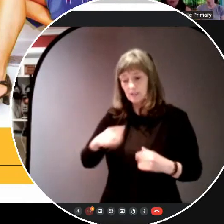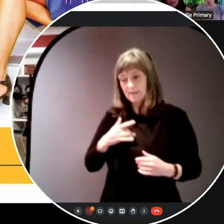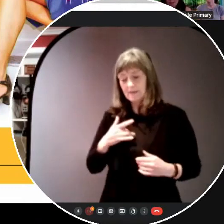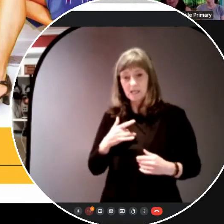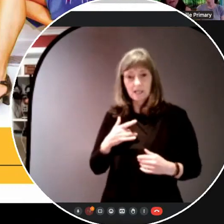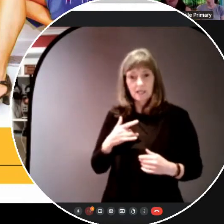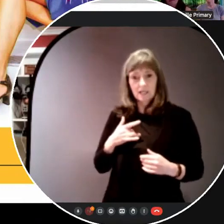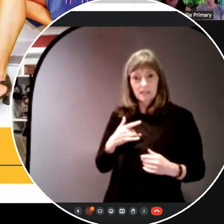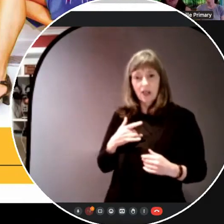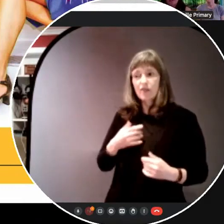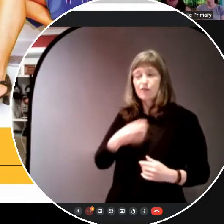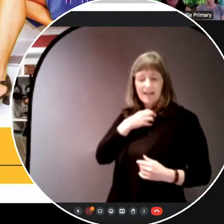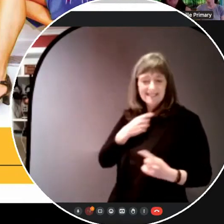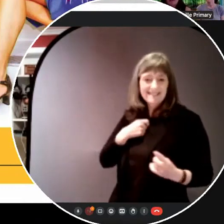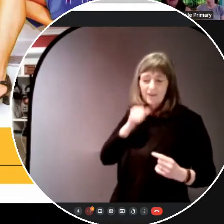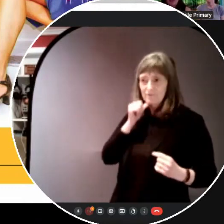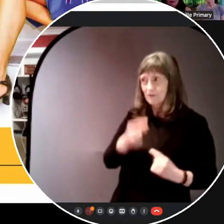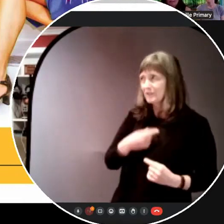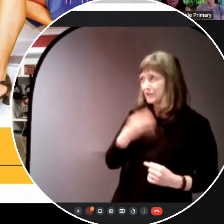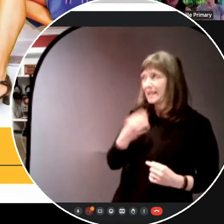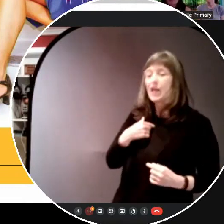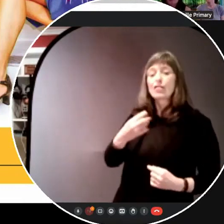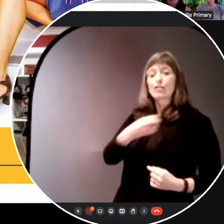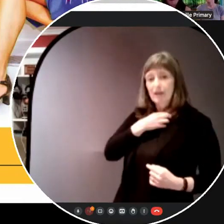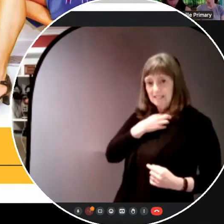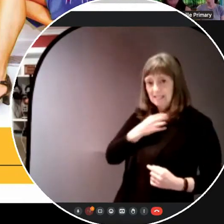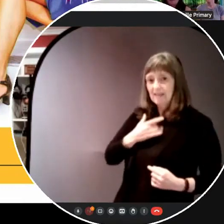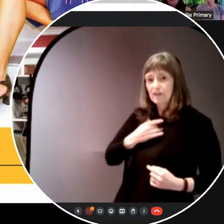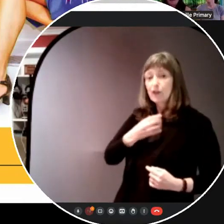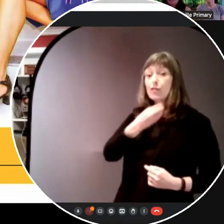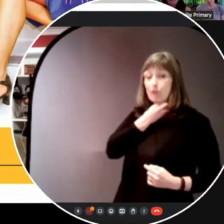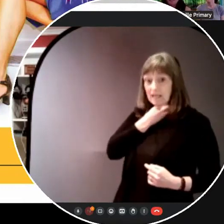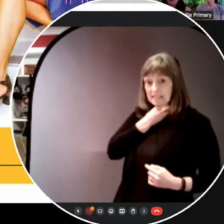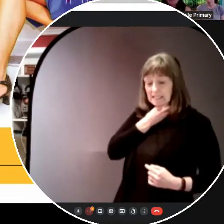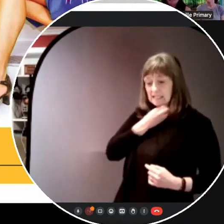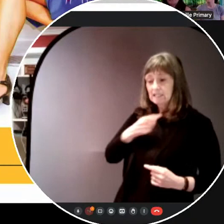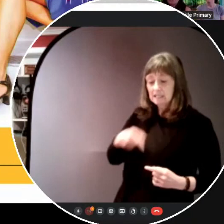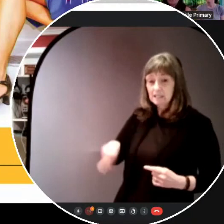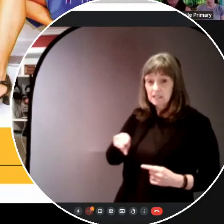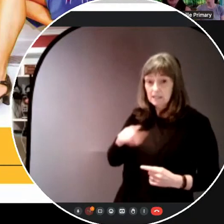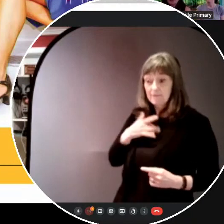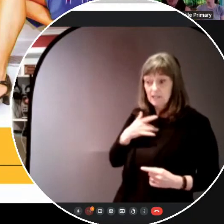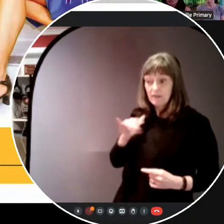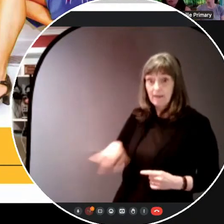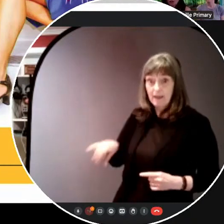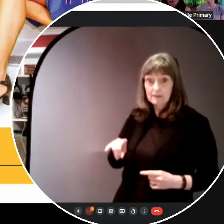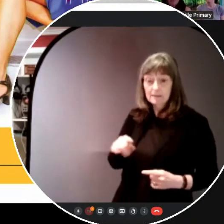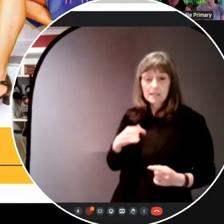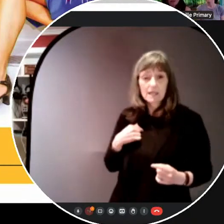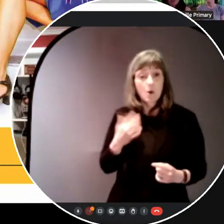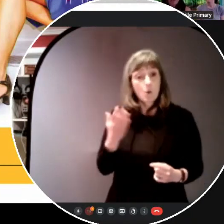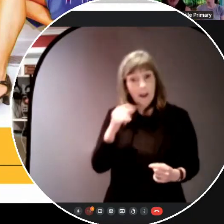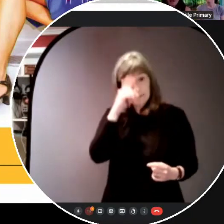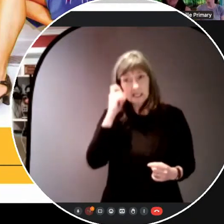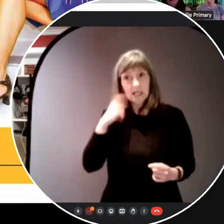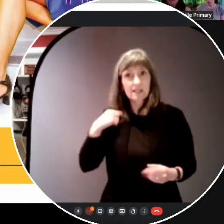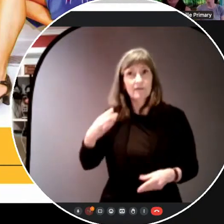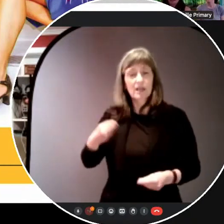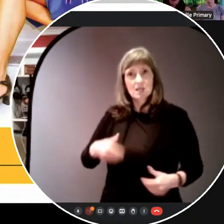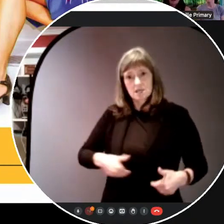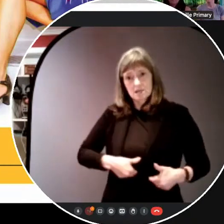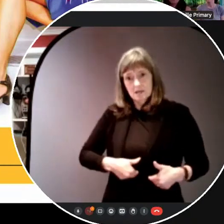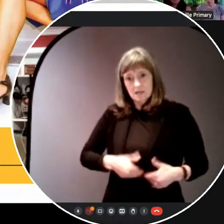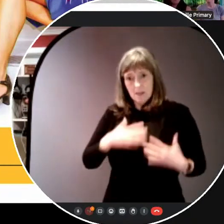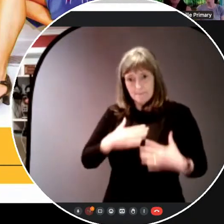feeling threatened and they feel like they have been threatened. And that's because the physiological response that